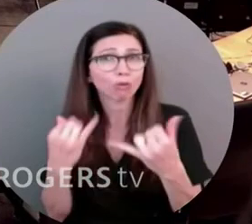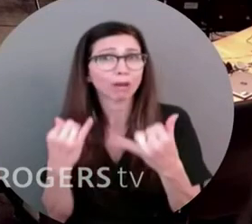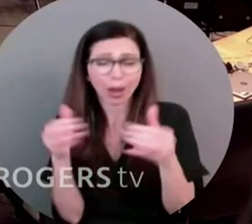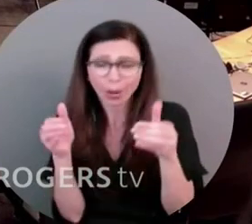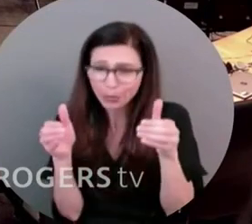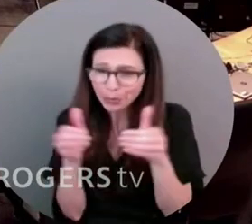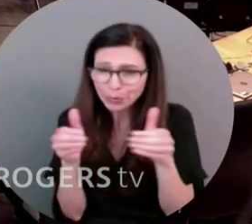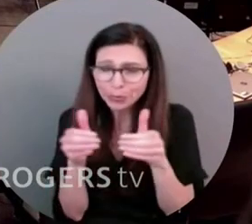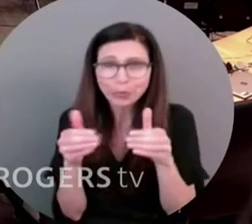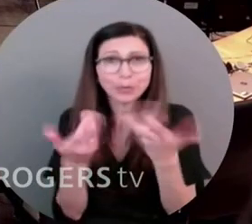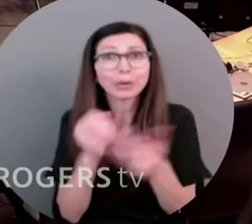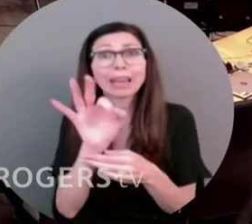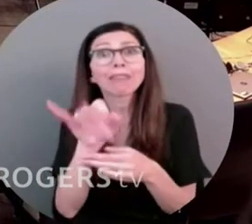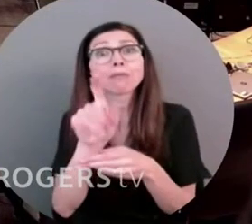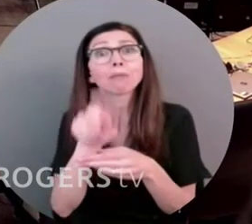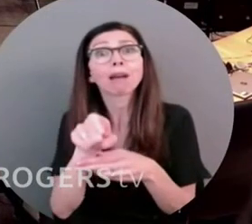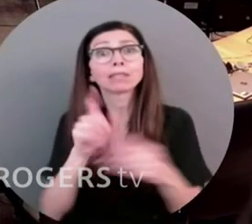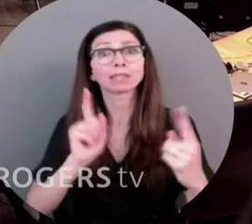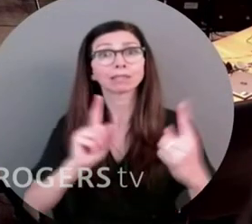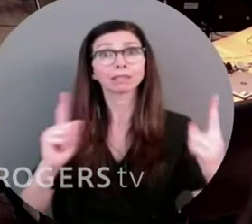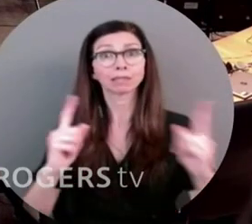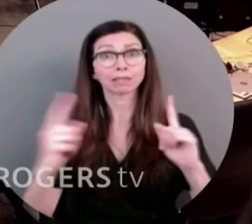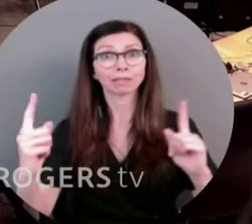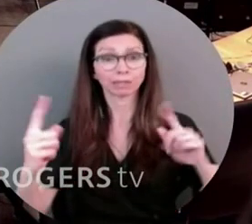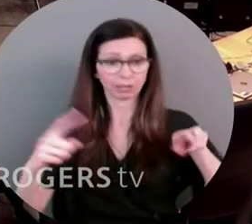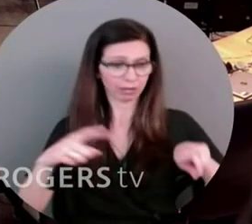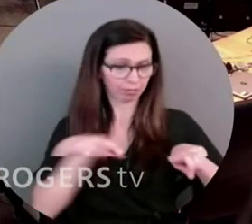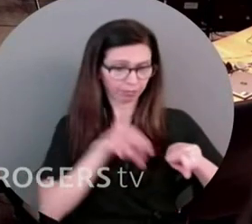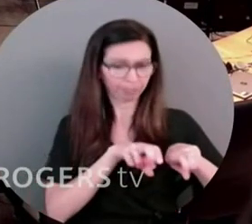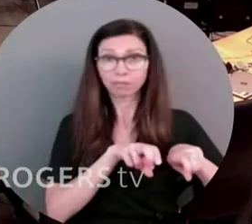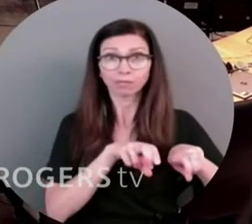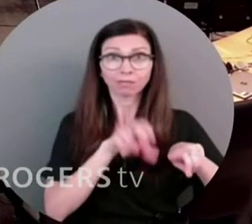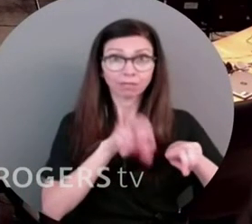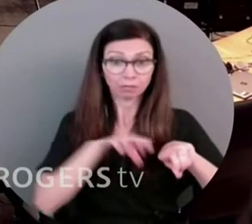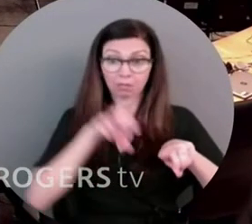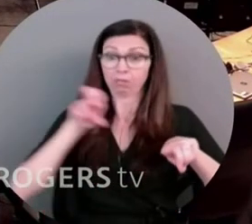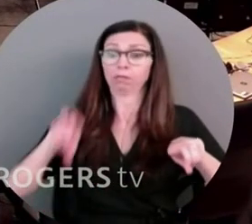their own, half of their usual clientele,